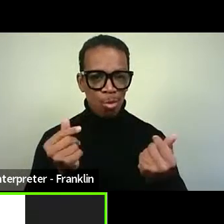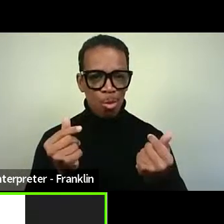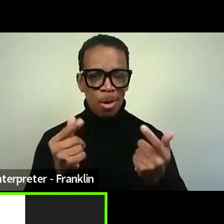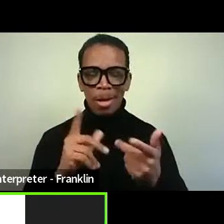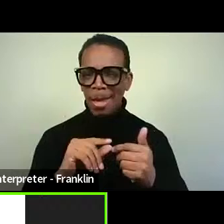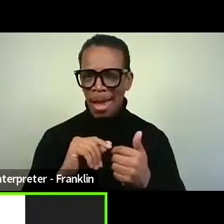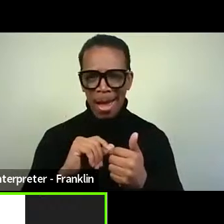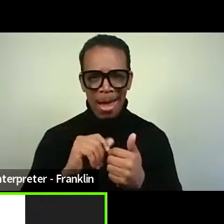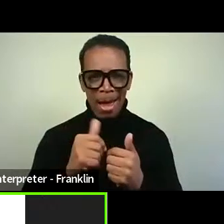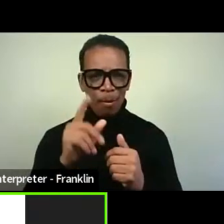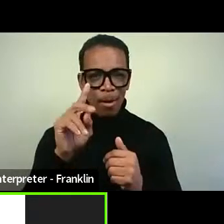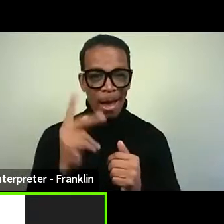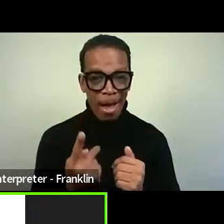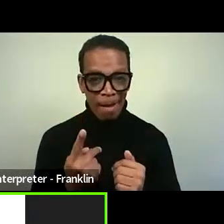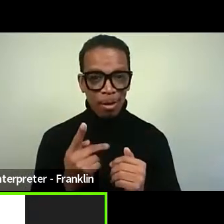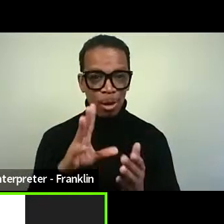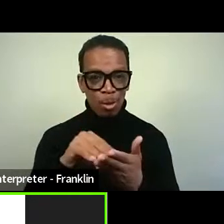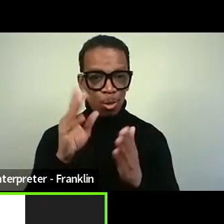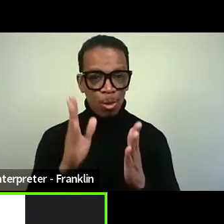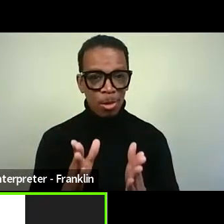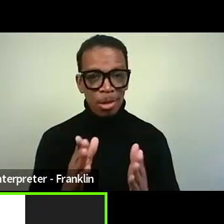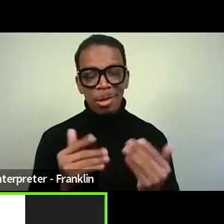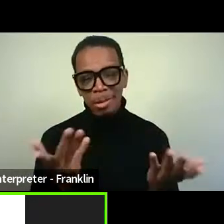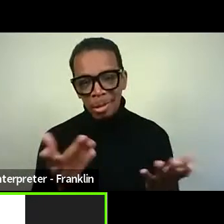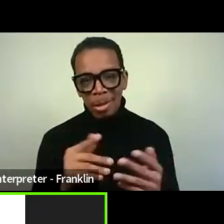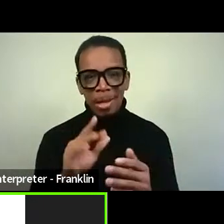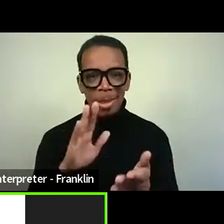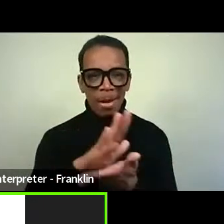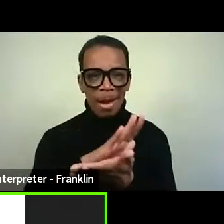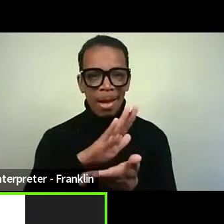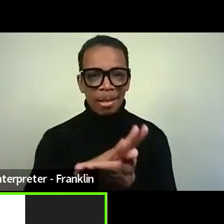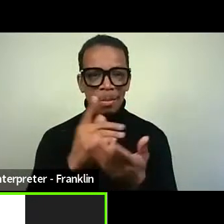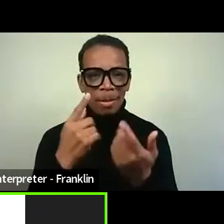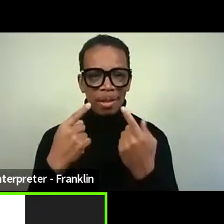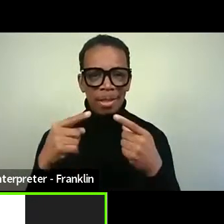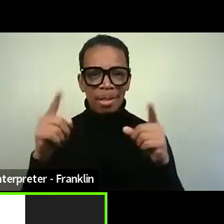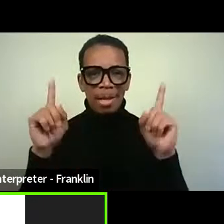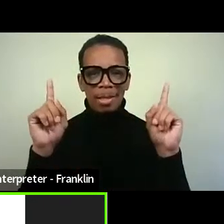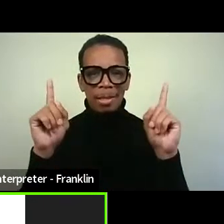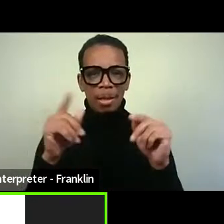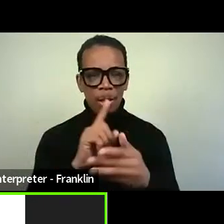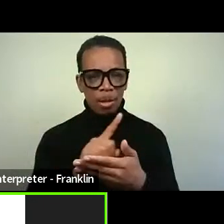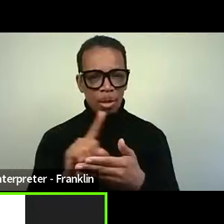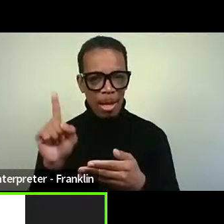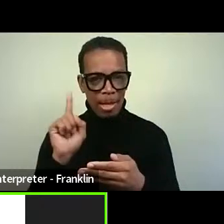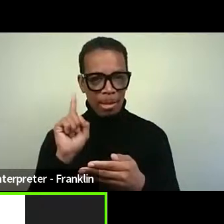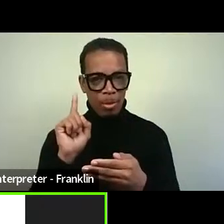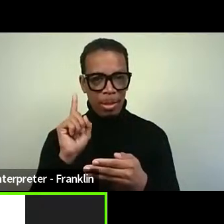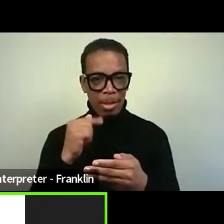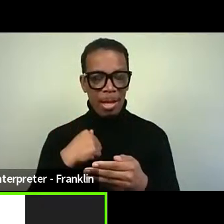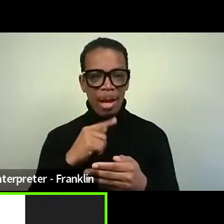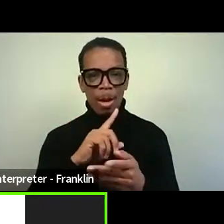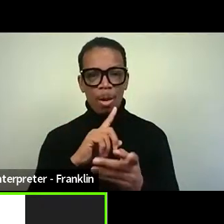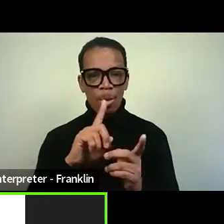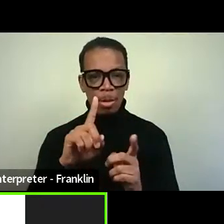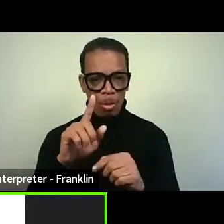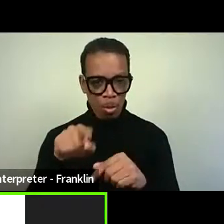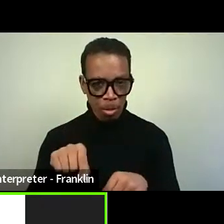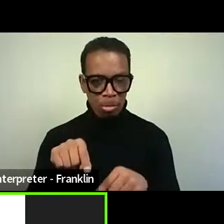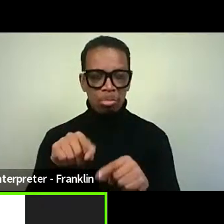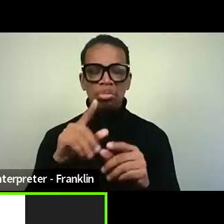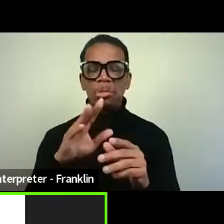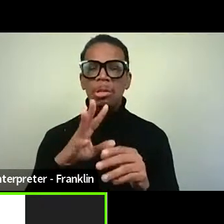of their students and the academic success of them. So last week I went to Horizon Middle School to talk